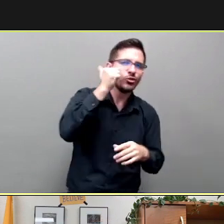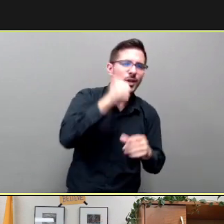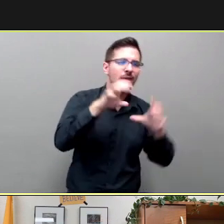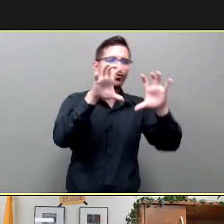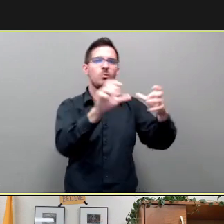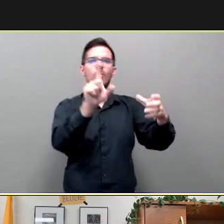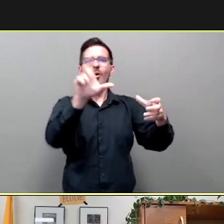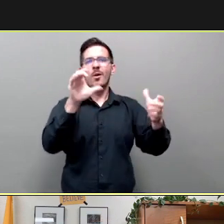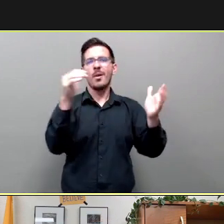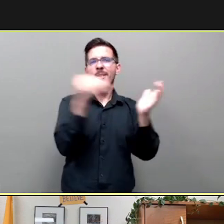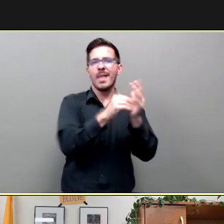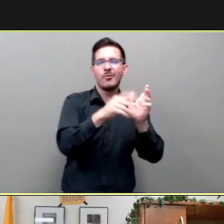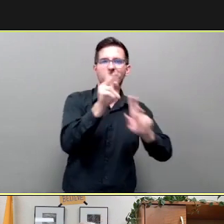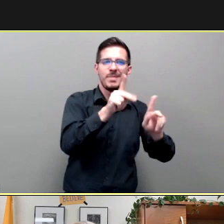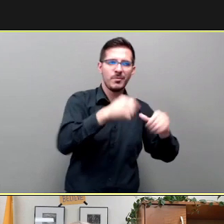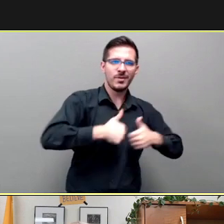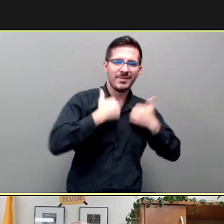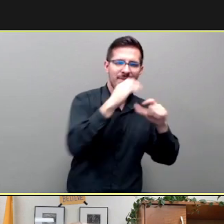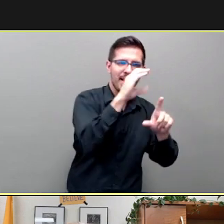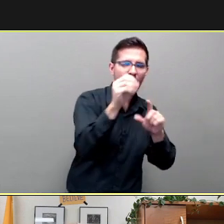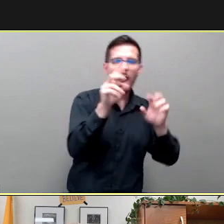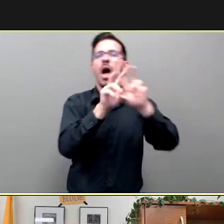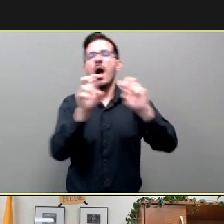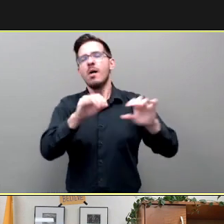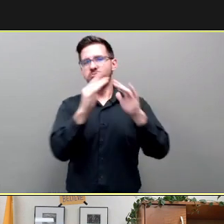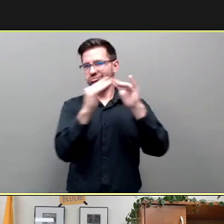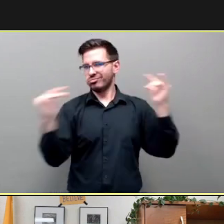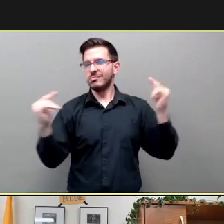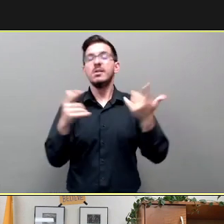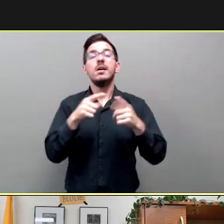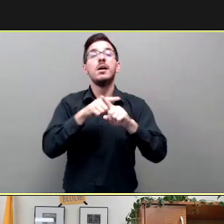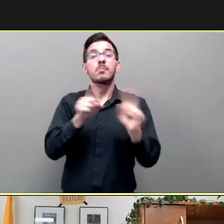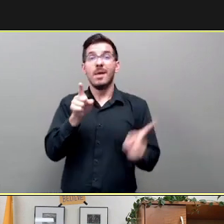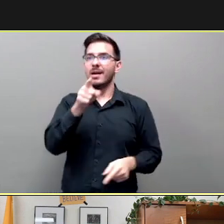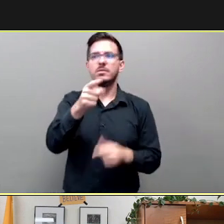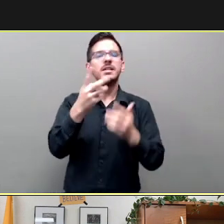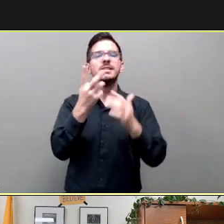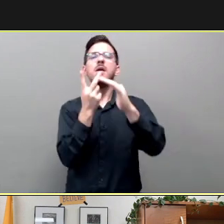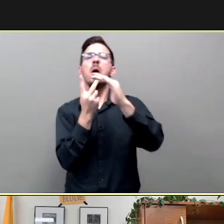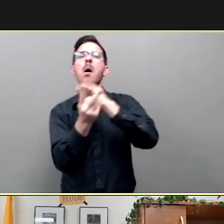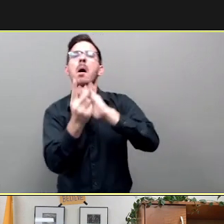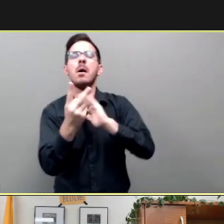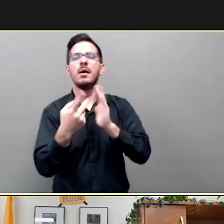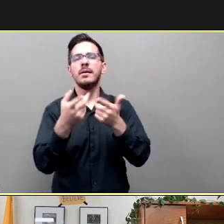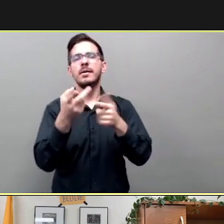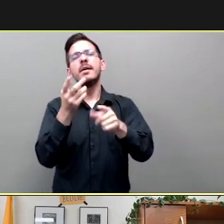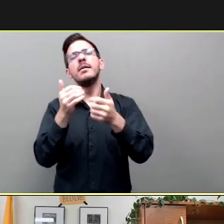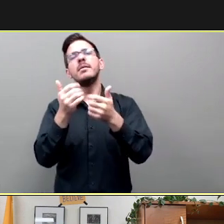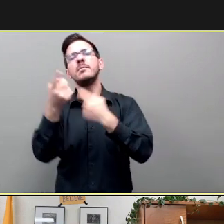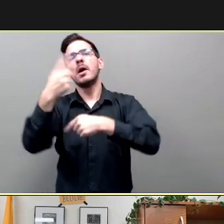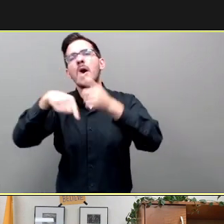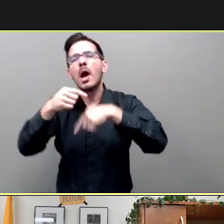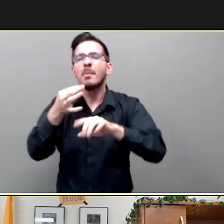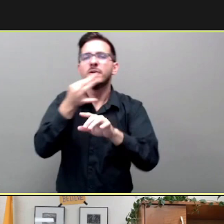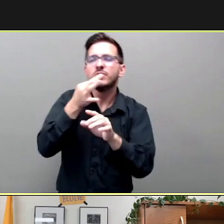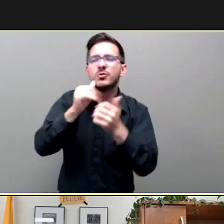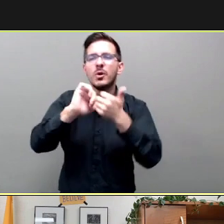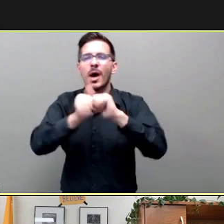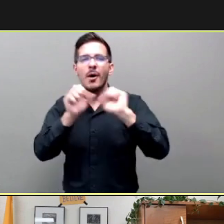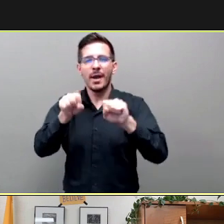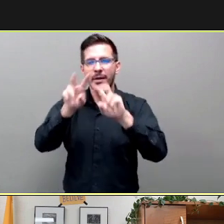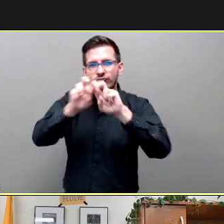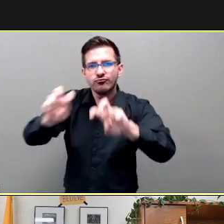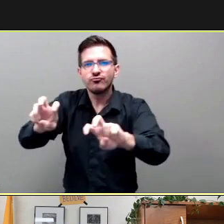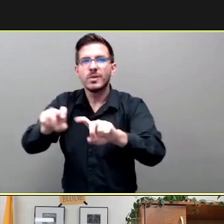see if we can level this data. But this is sort of a preview of coming attractions. And we're hoping CDC currently isn't